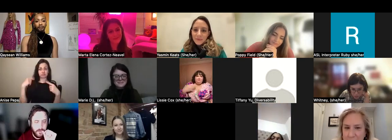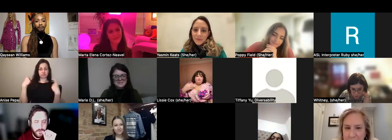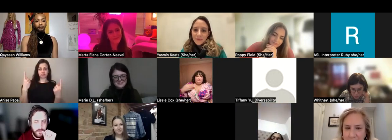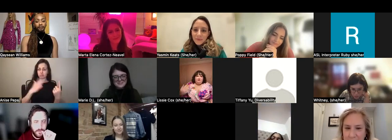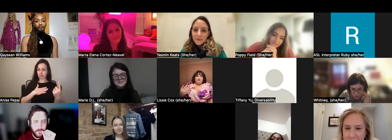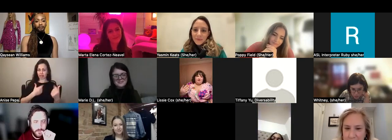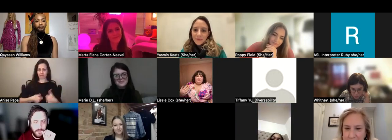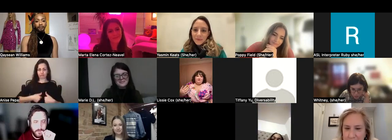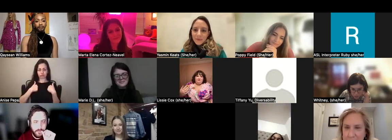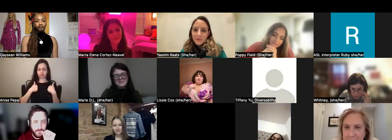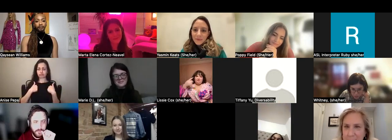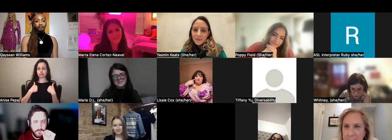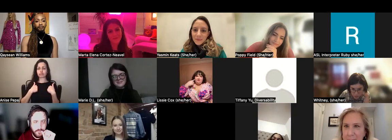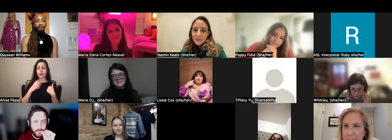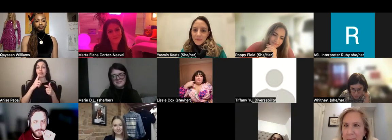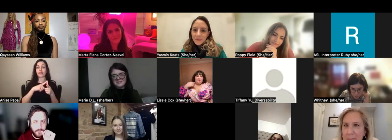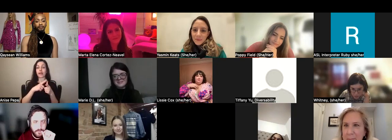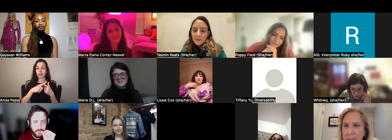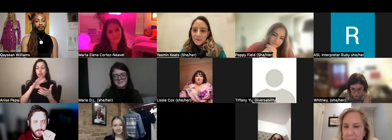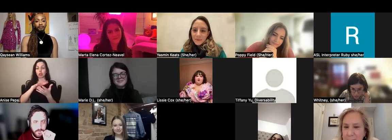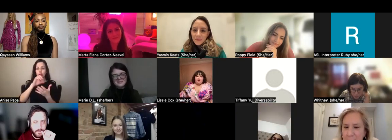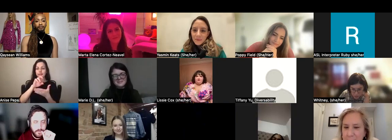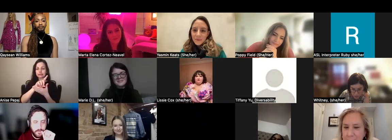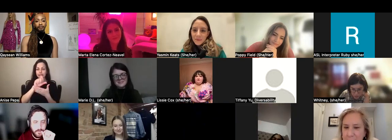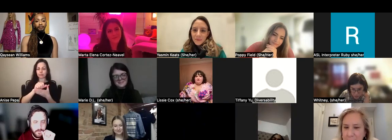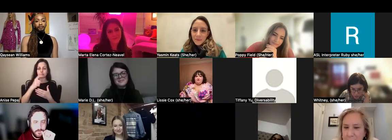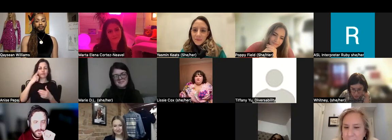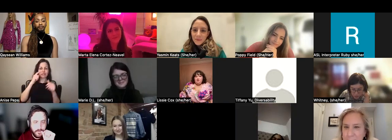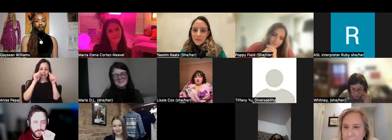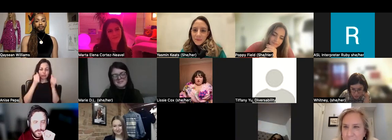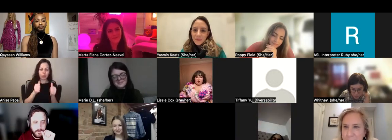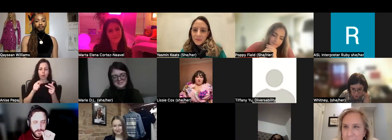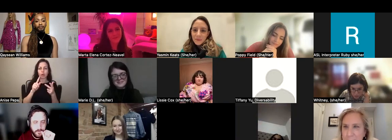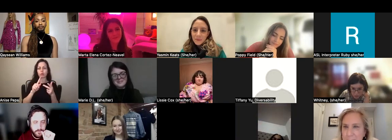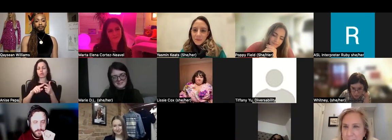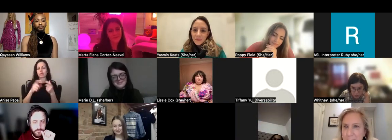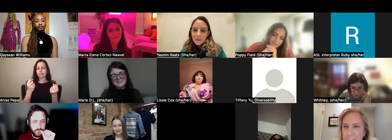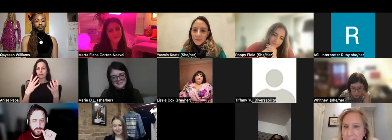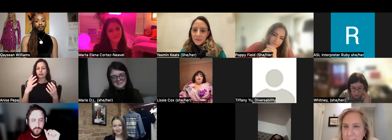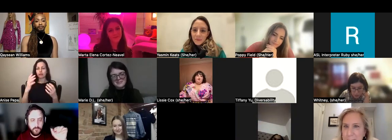or learning that I'm disabled, I'm low vision, I have multiple chronic illnesses.